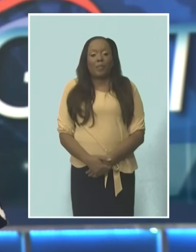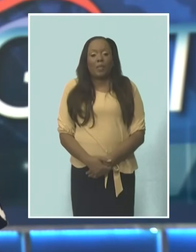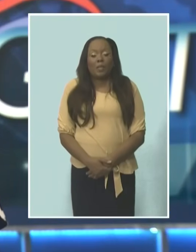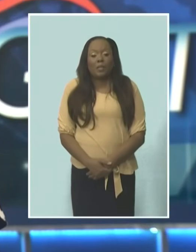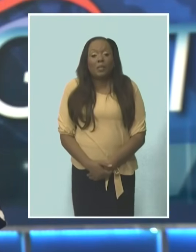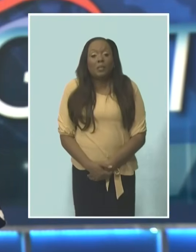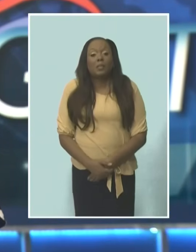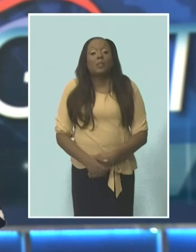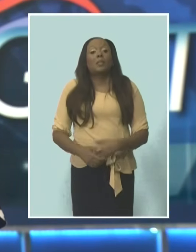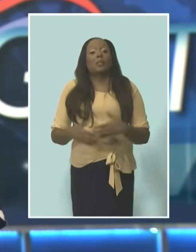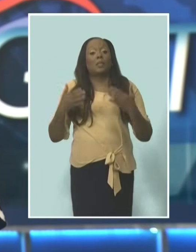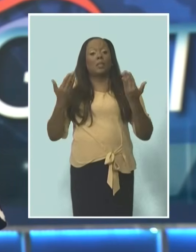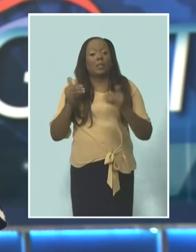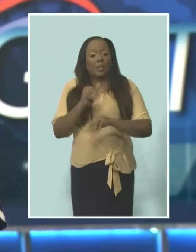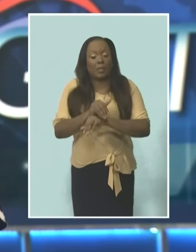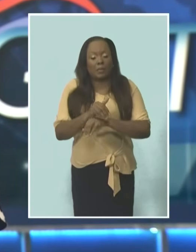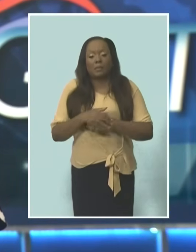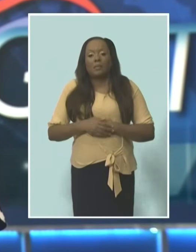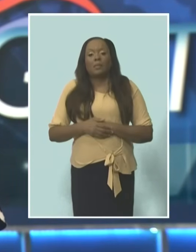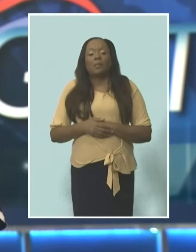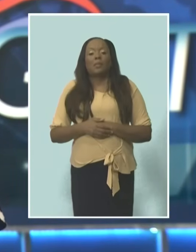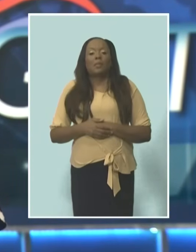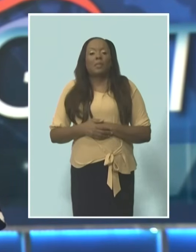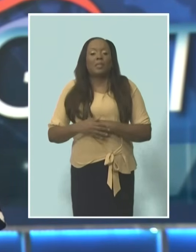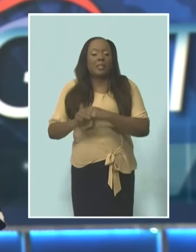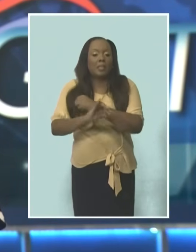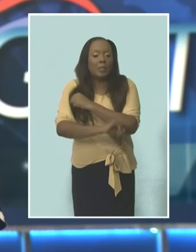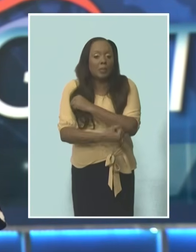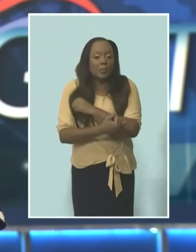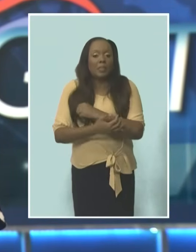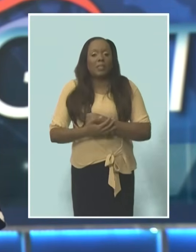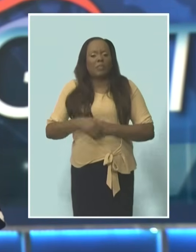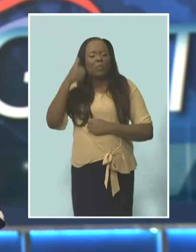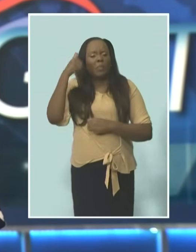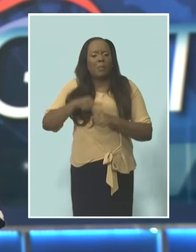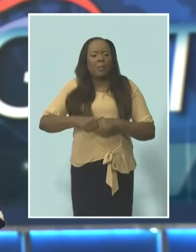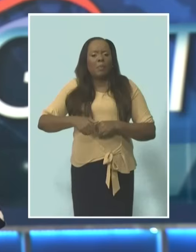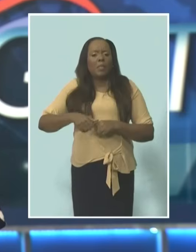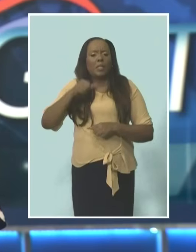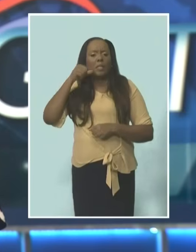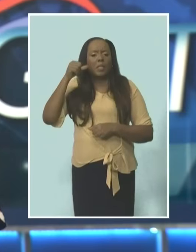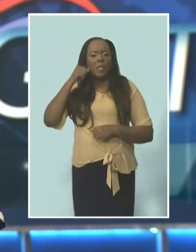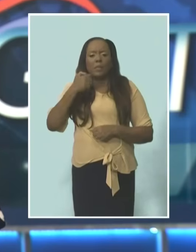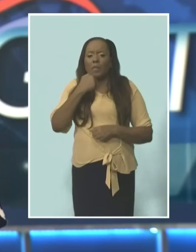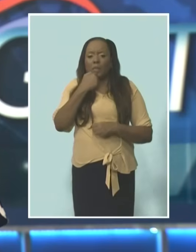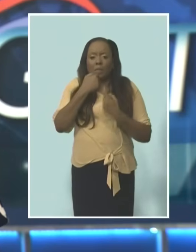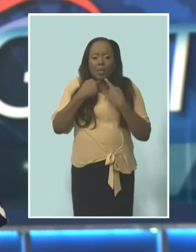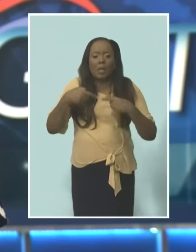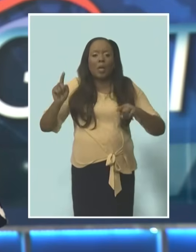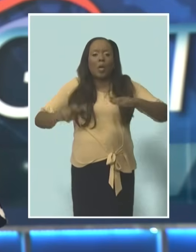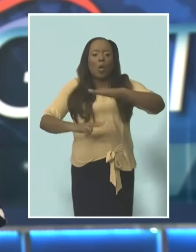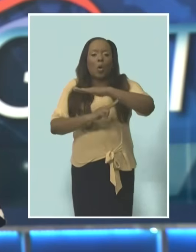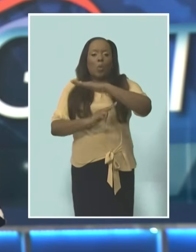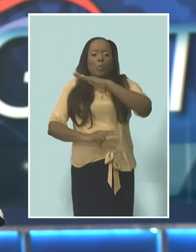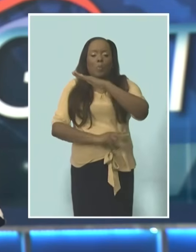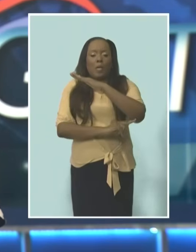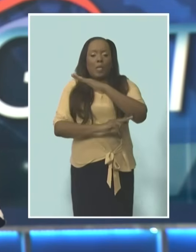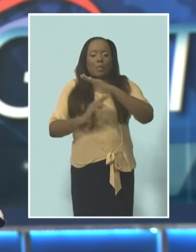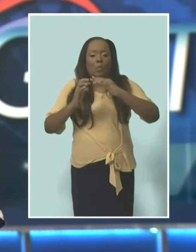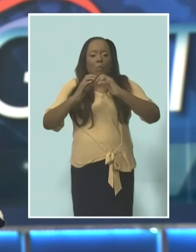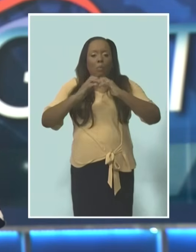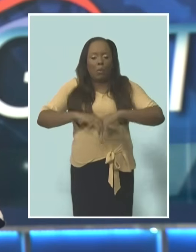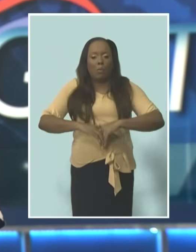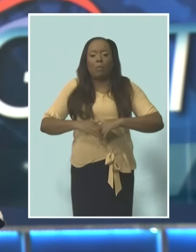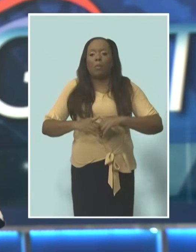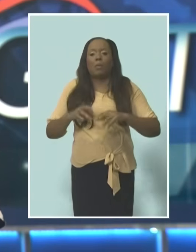Urgency is the word tonight in St. Joseph, where the collapse of a bridge at Melvin Hill has left residents cut off. Deputy Prime Minister and